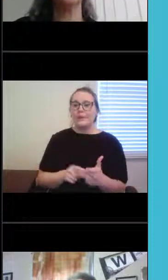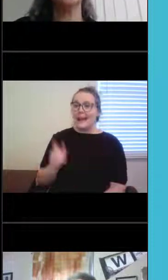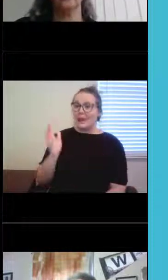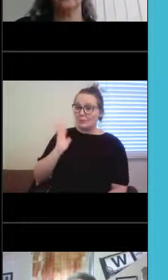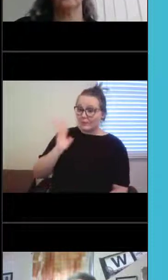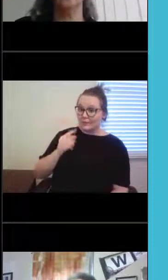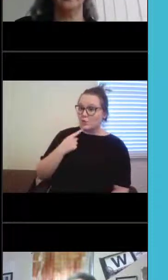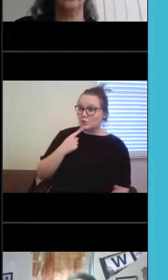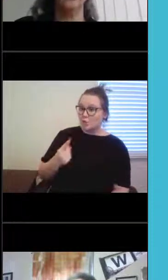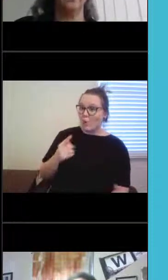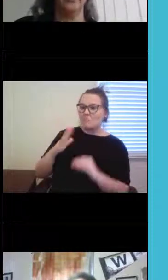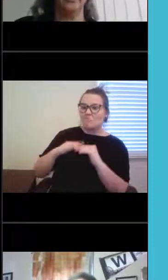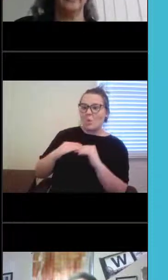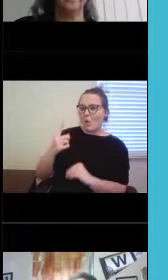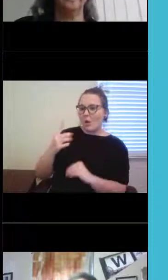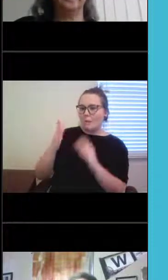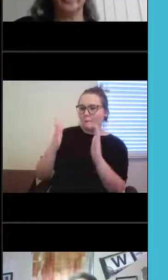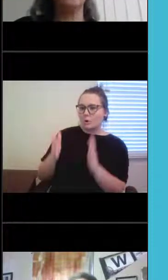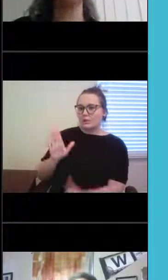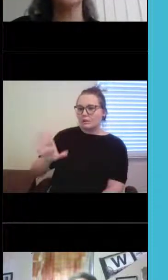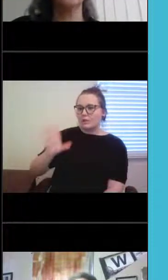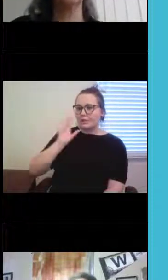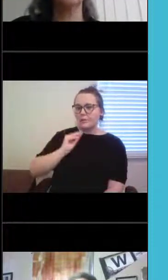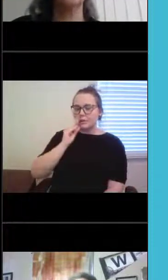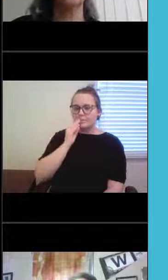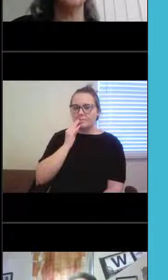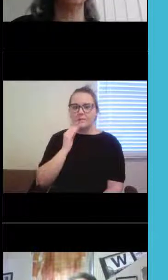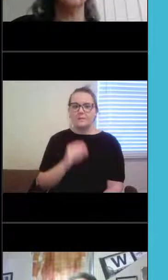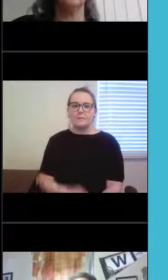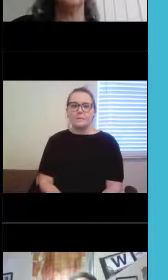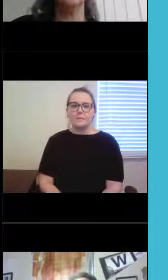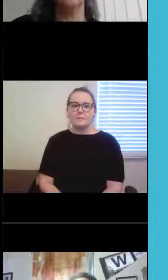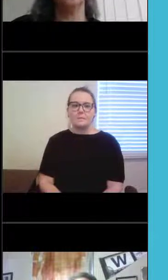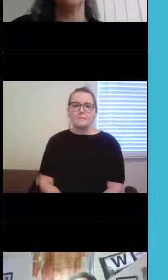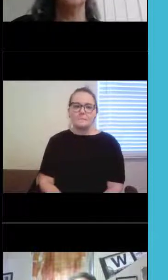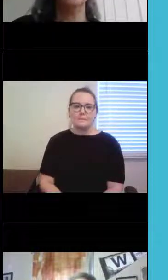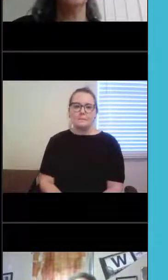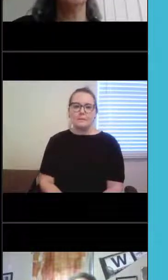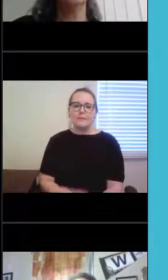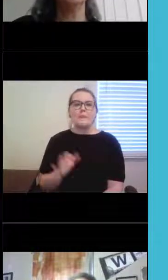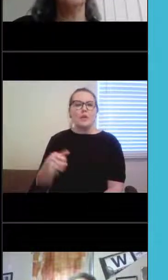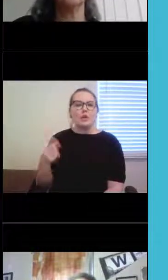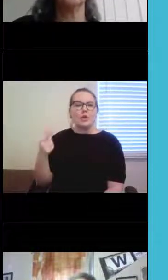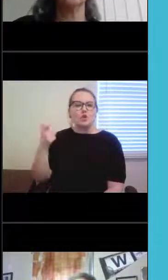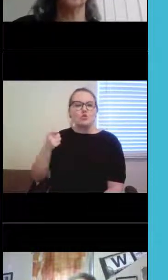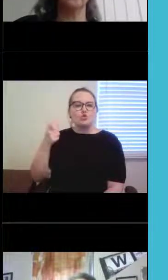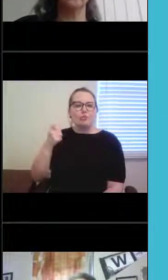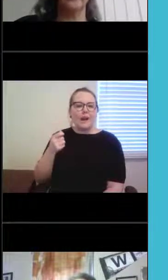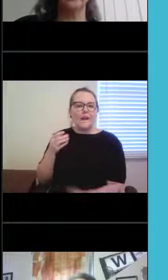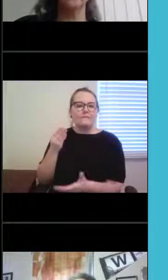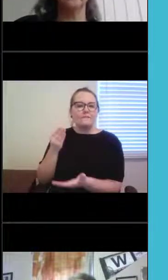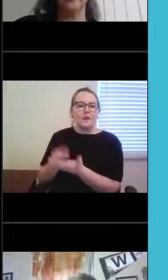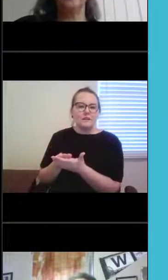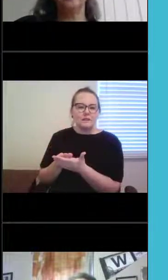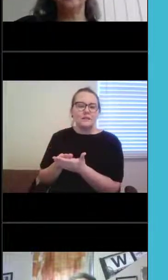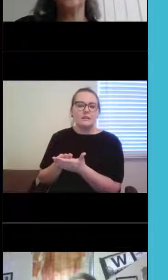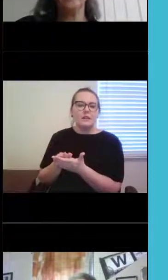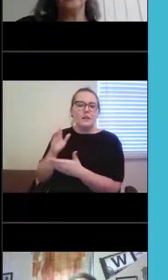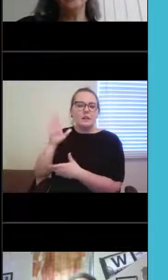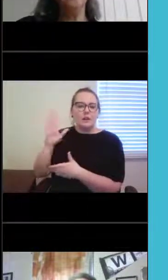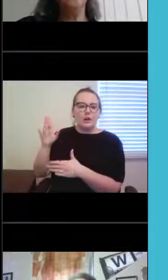at least one person about their experience. That was because the grant that this funded this was only about disclosure and